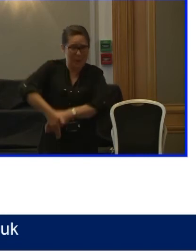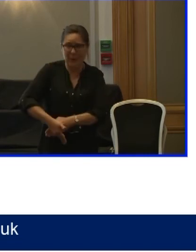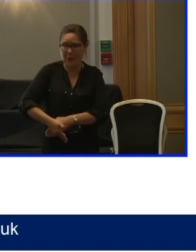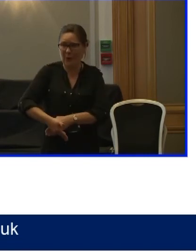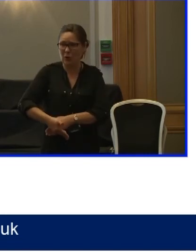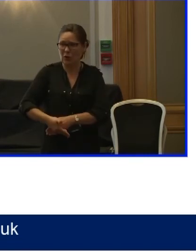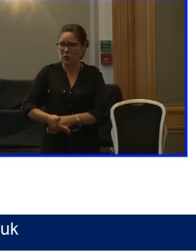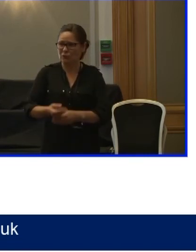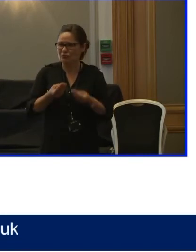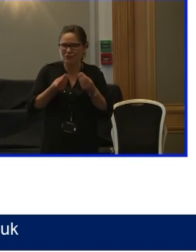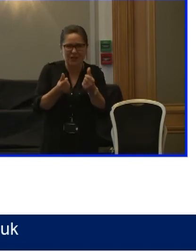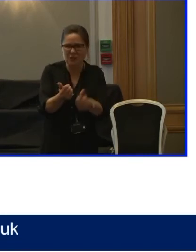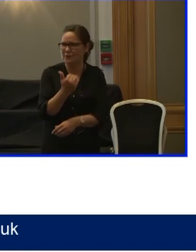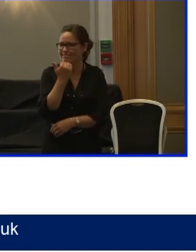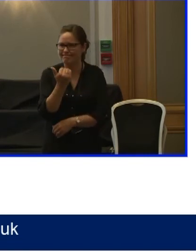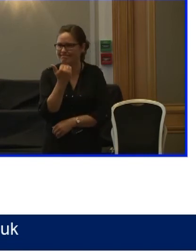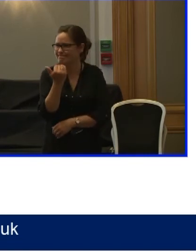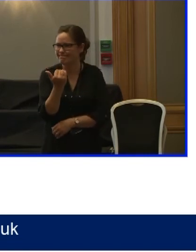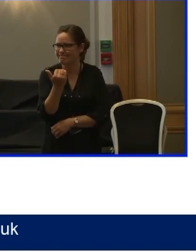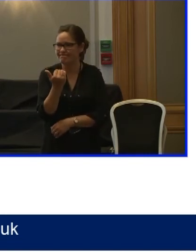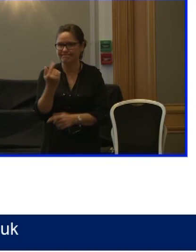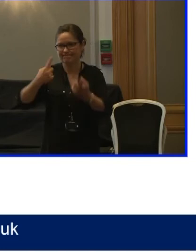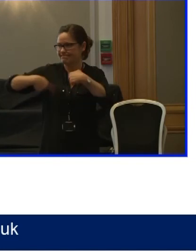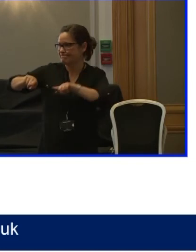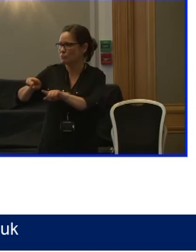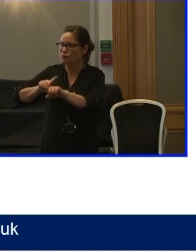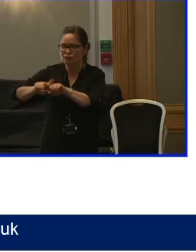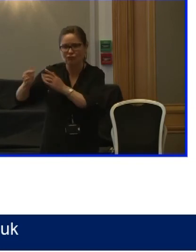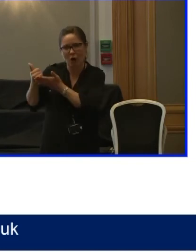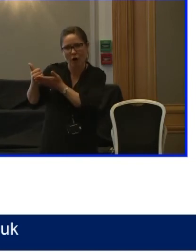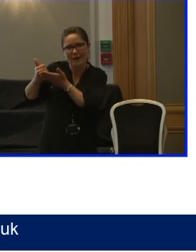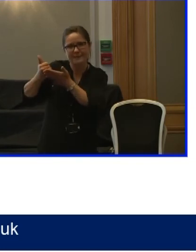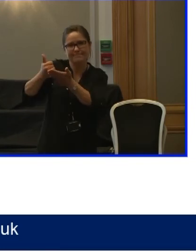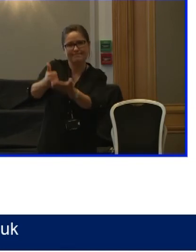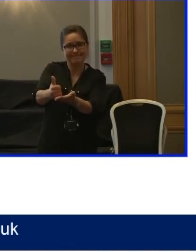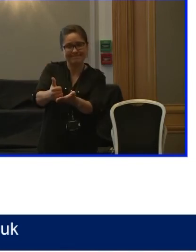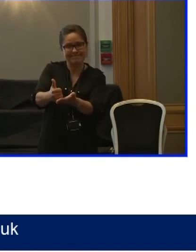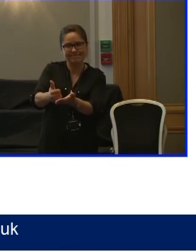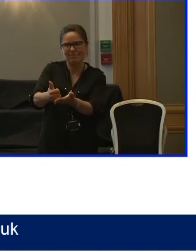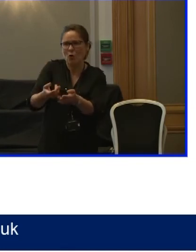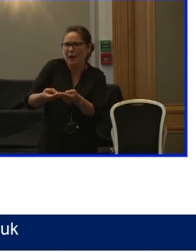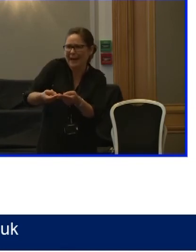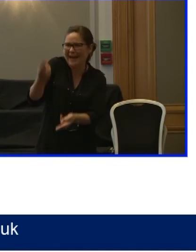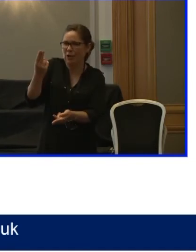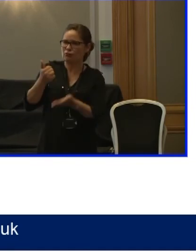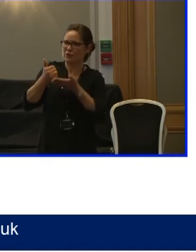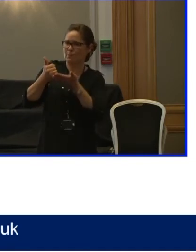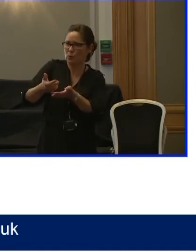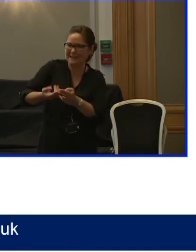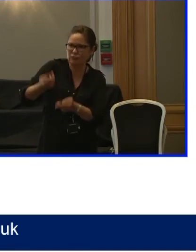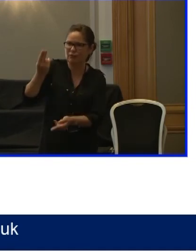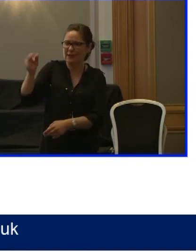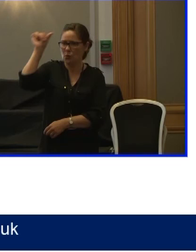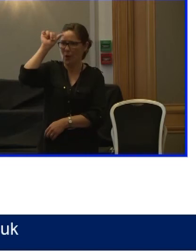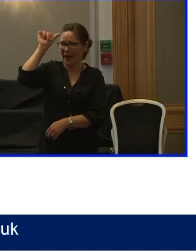try, as well as offering on-the-ground services, to try and influence for increased resource, awareness, and funding